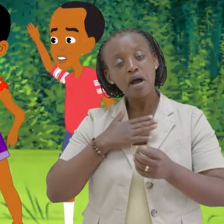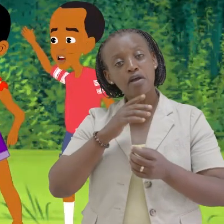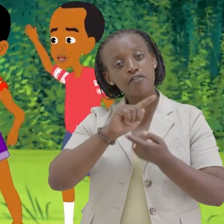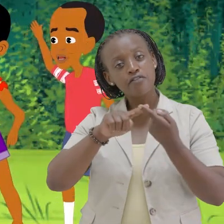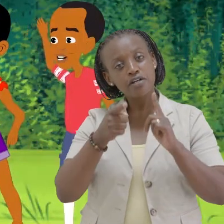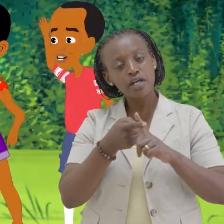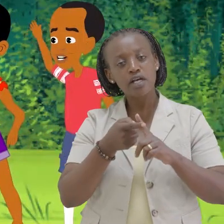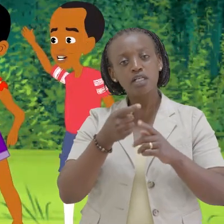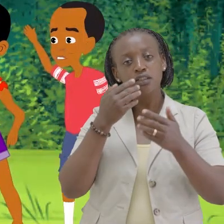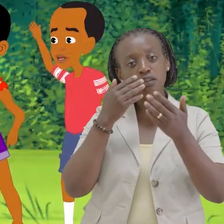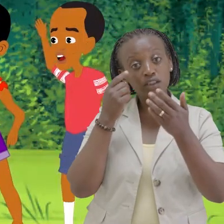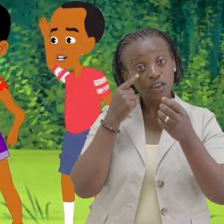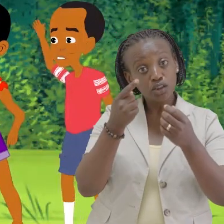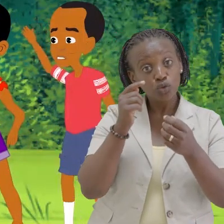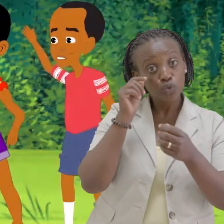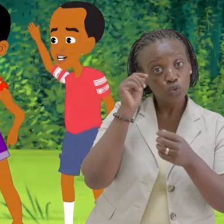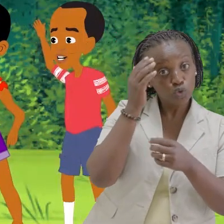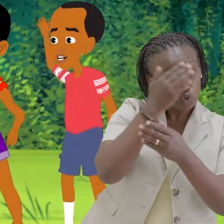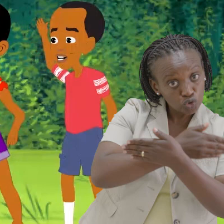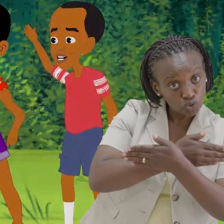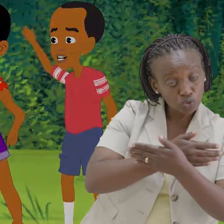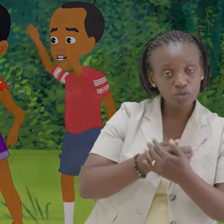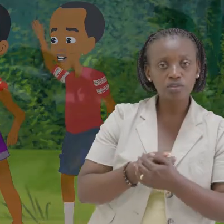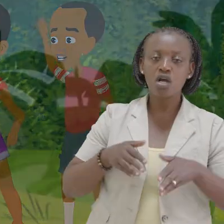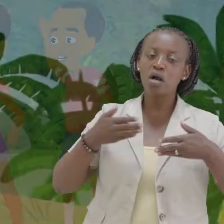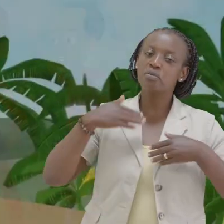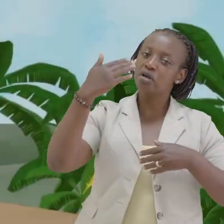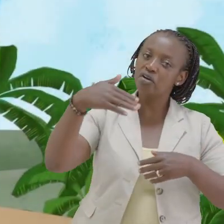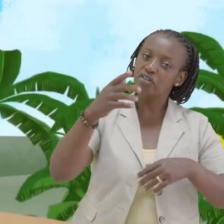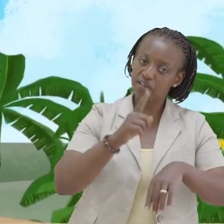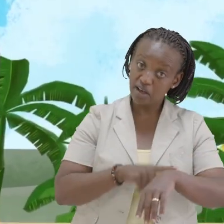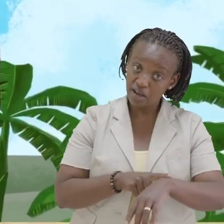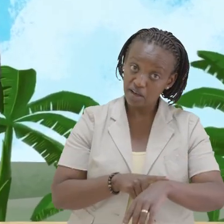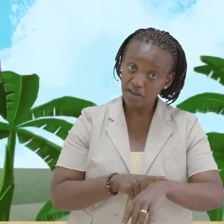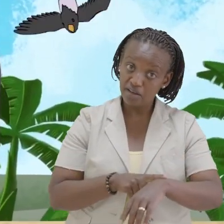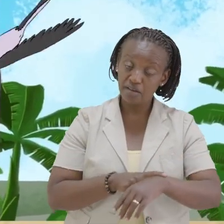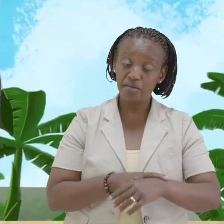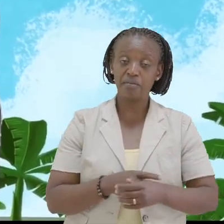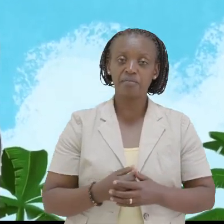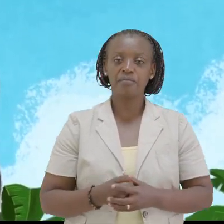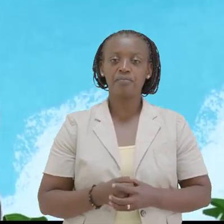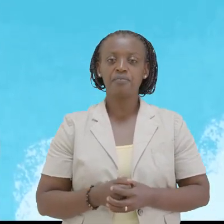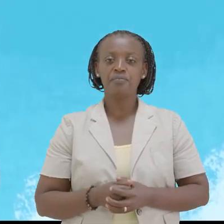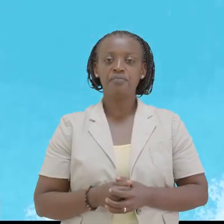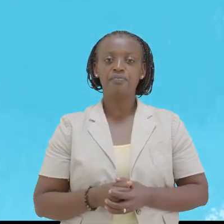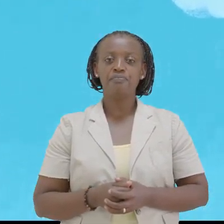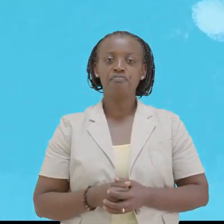Goodbye, my friends. See you tonight. We are happy every time.